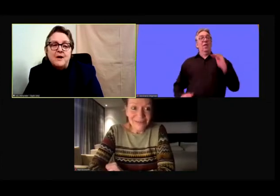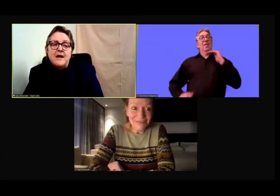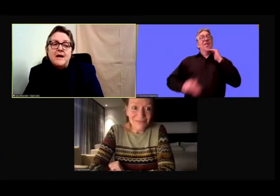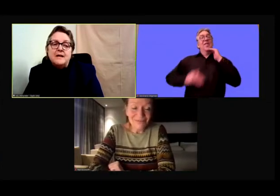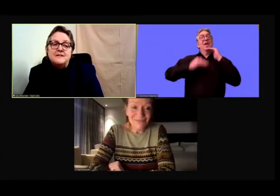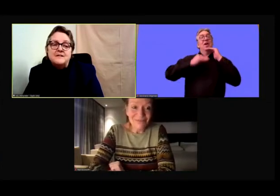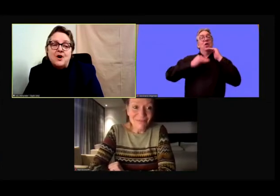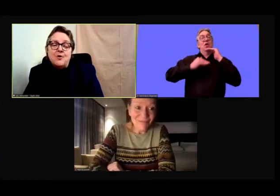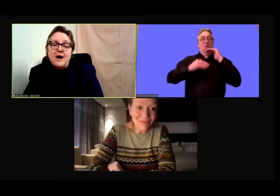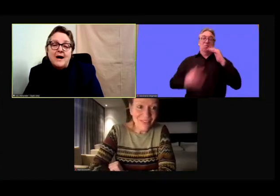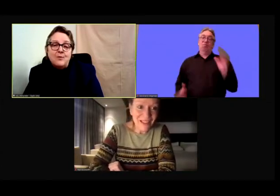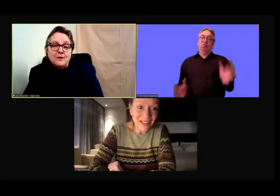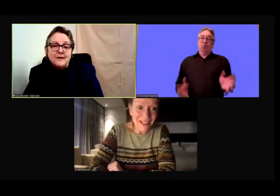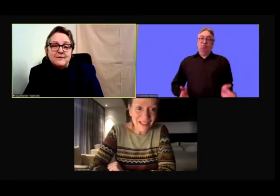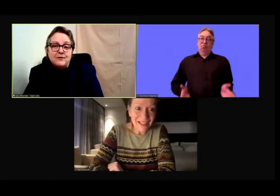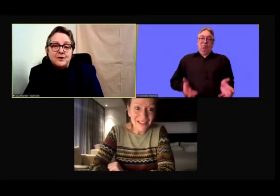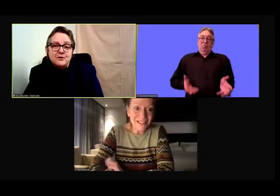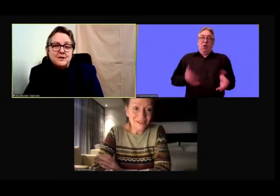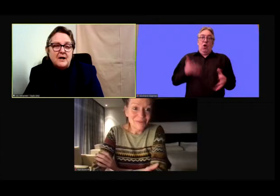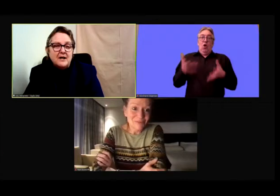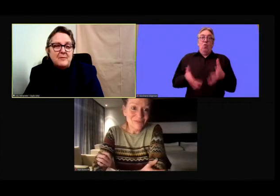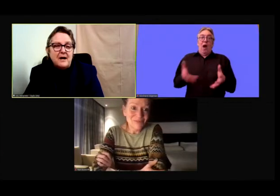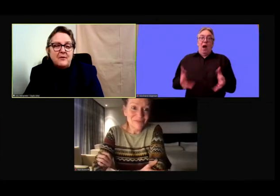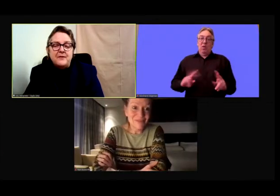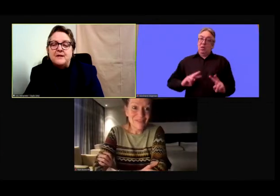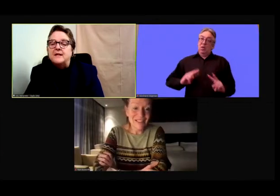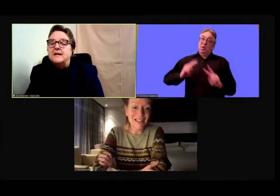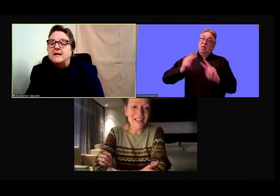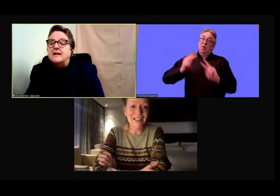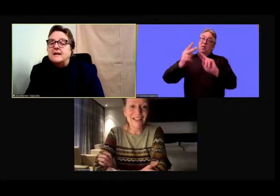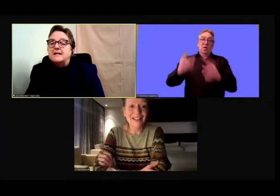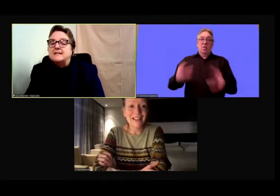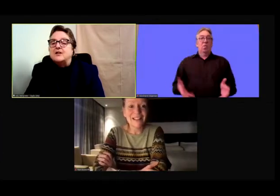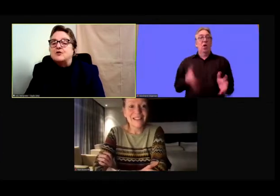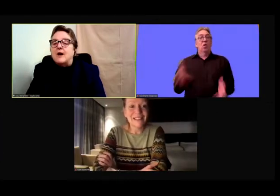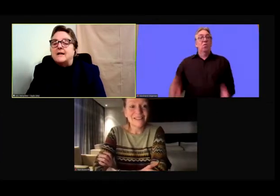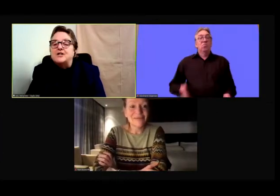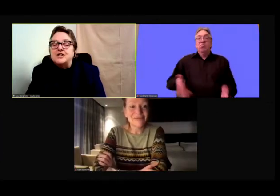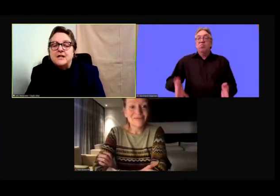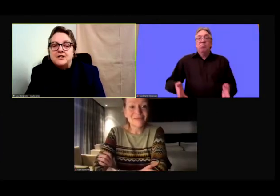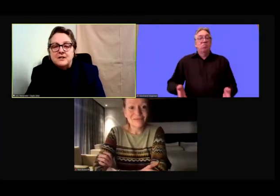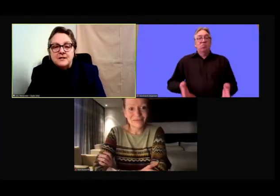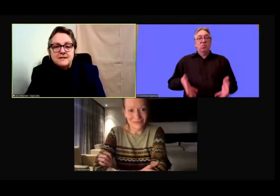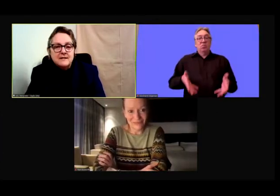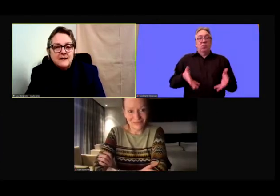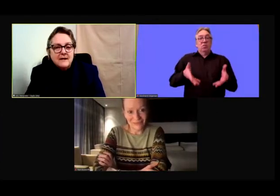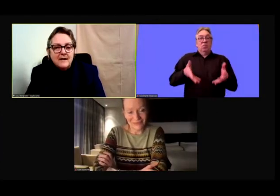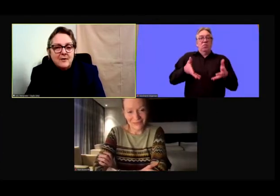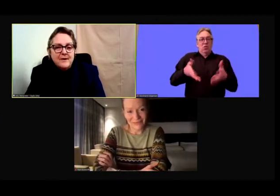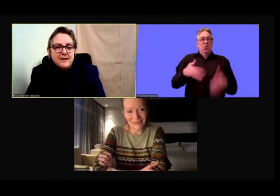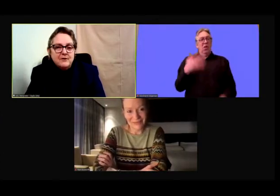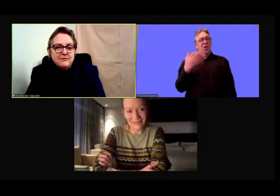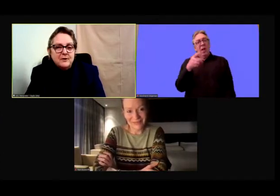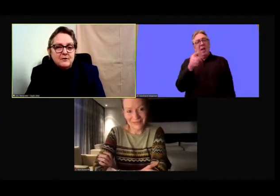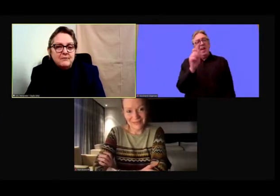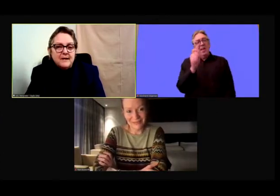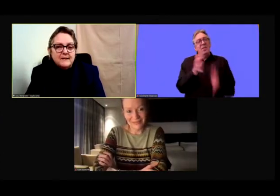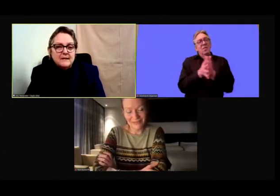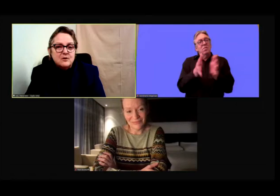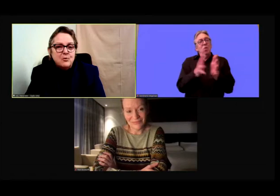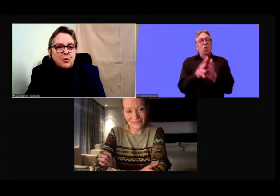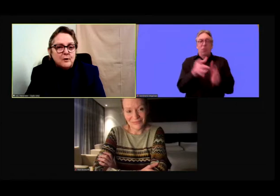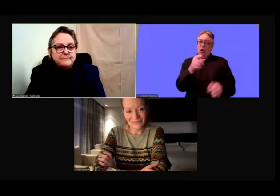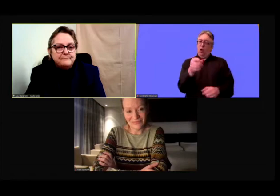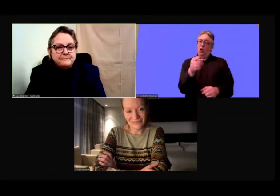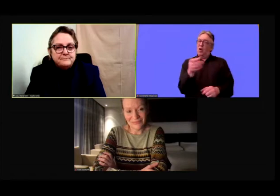upper torso. And so I would like for you to talk about the synchronic changes that you feel